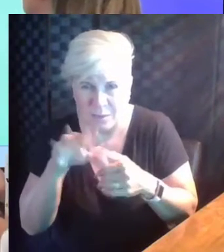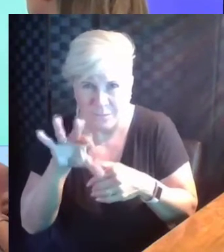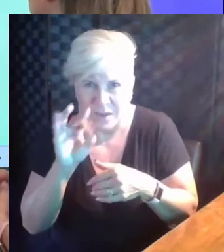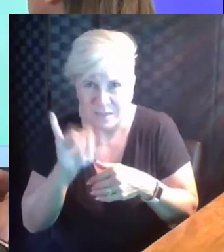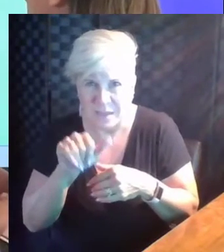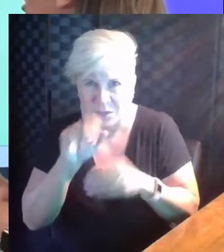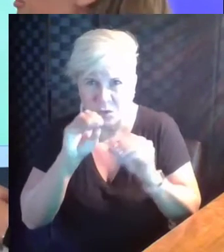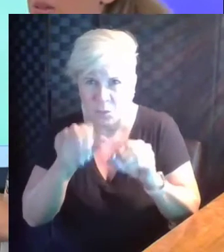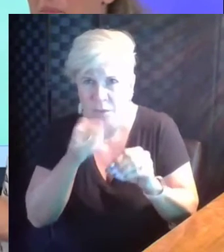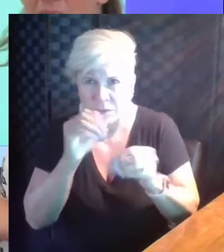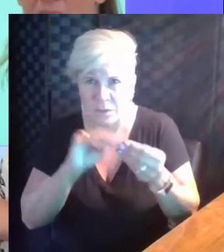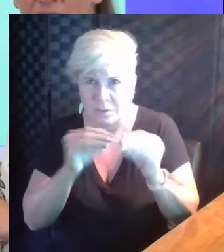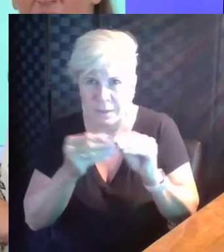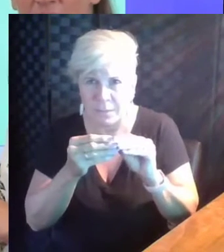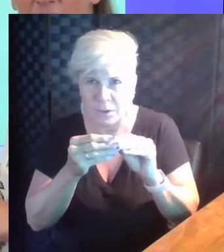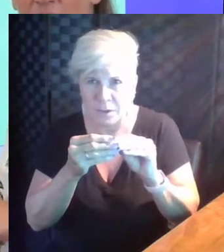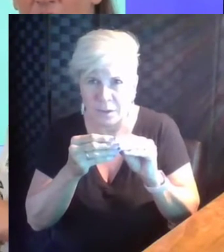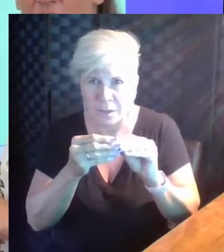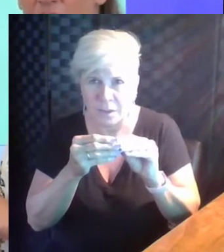There's no other number in my problem.